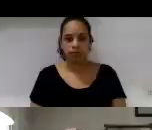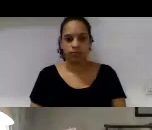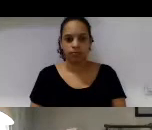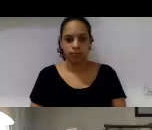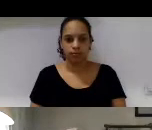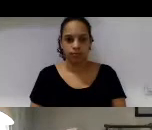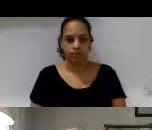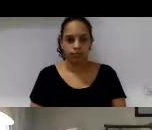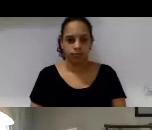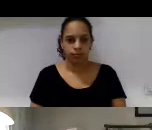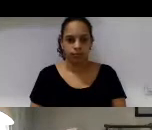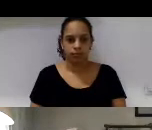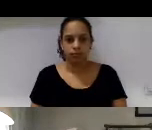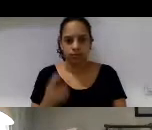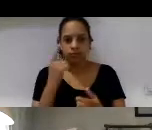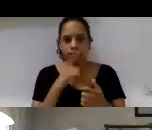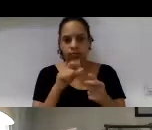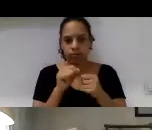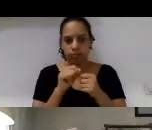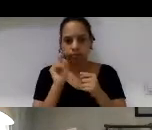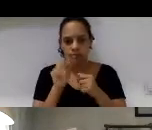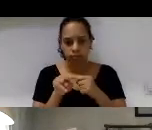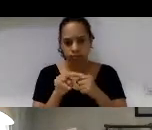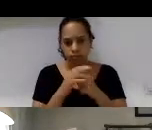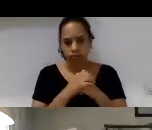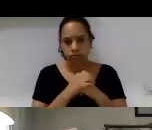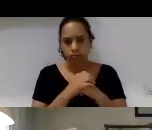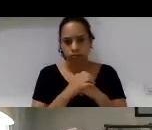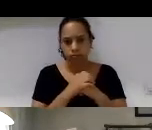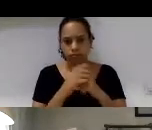bloqueia a tela também para anotar. Obrigada.